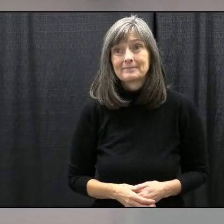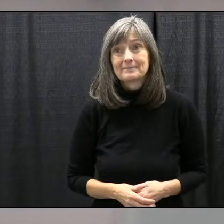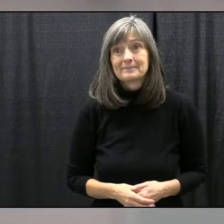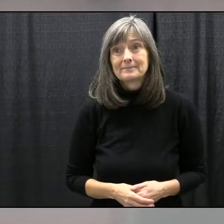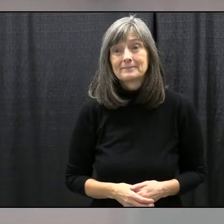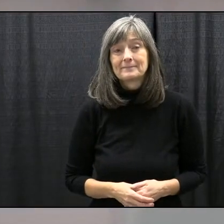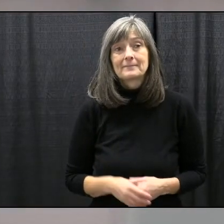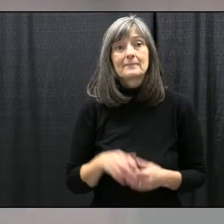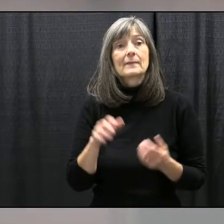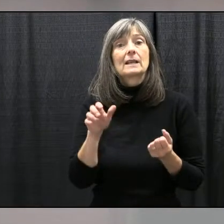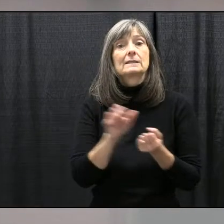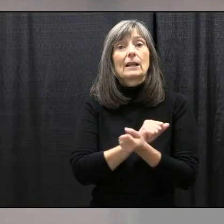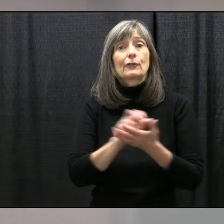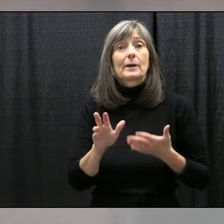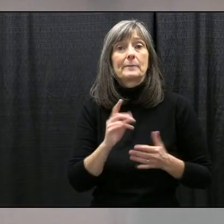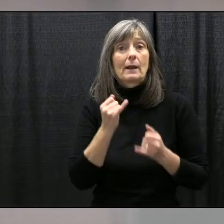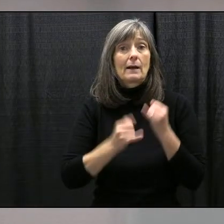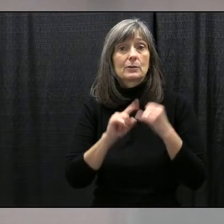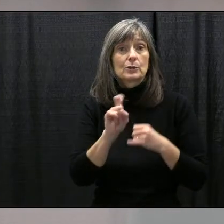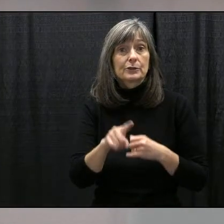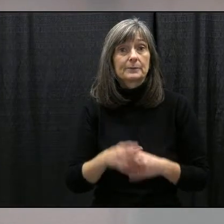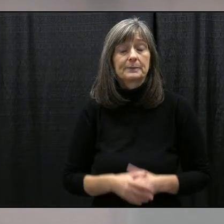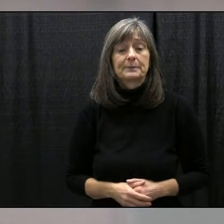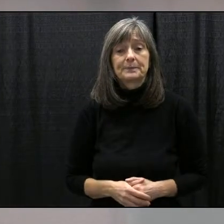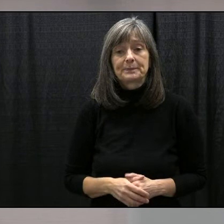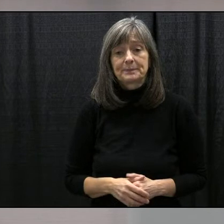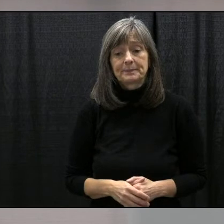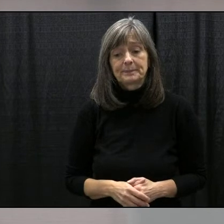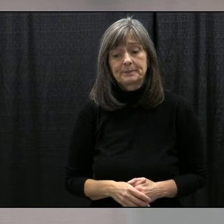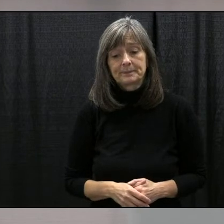Peter Jackson with the Telegram. Do you have a final question?